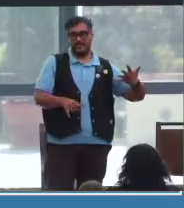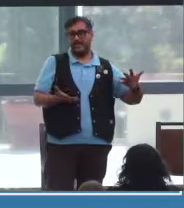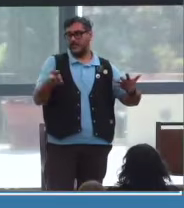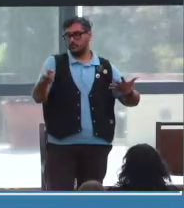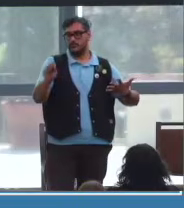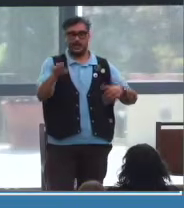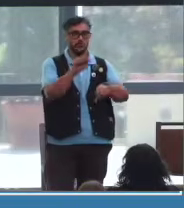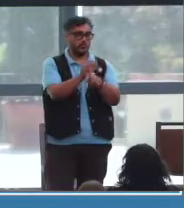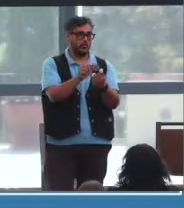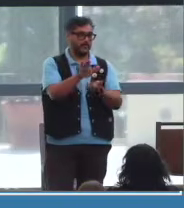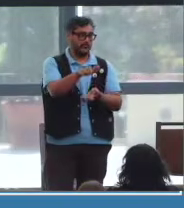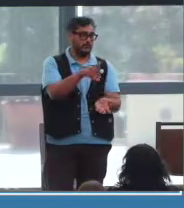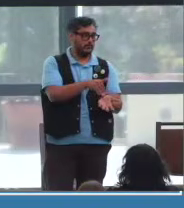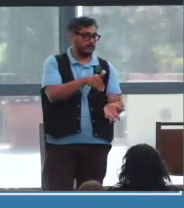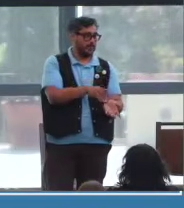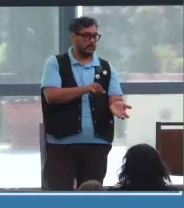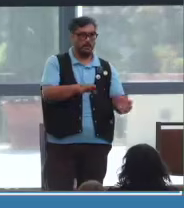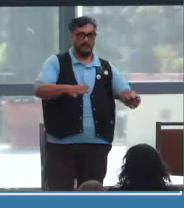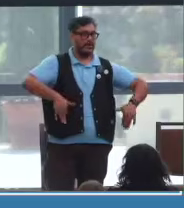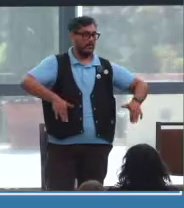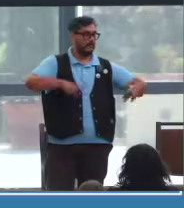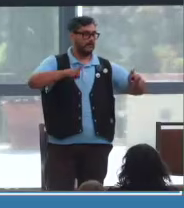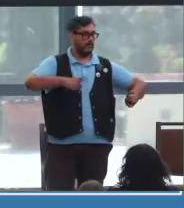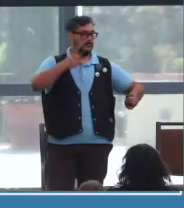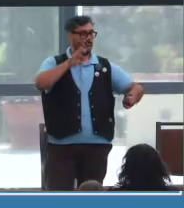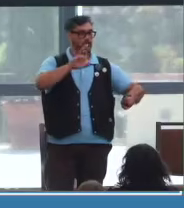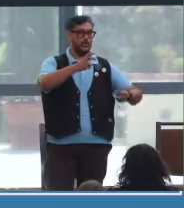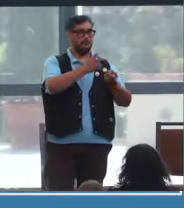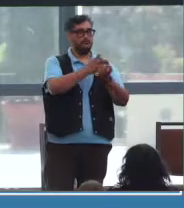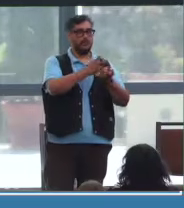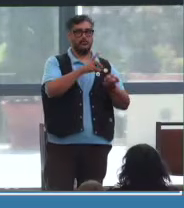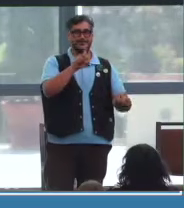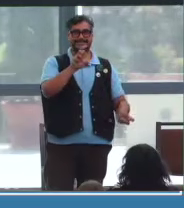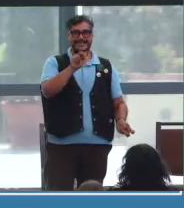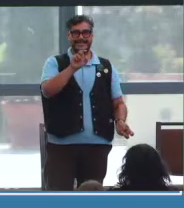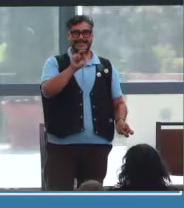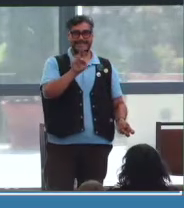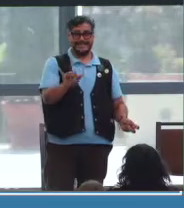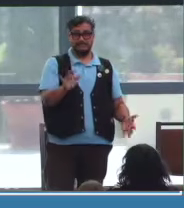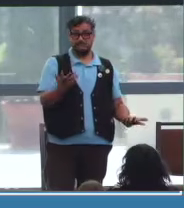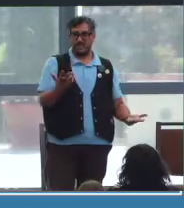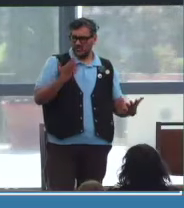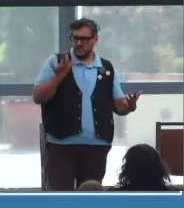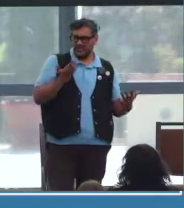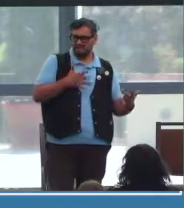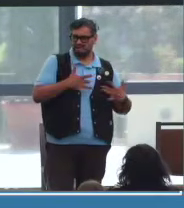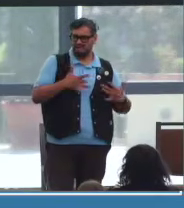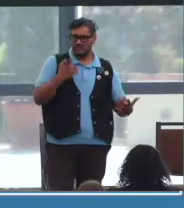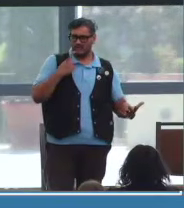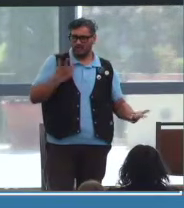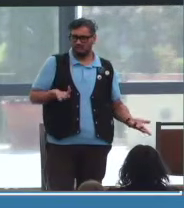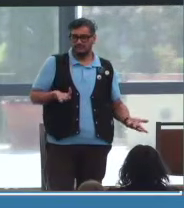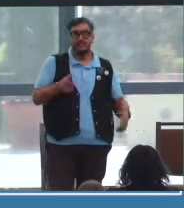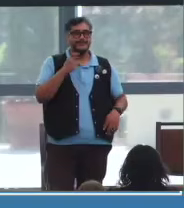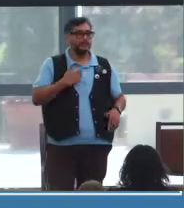work with your rheumatologist if you haven't had a test to look for your bone density. And of course, the reason why we are worried about that is because